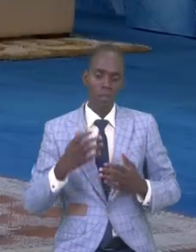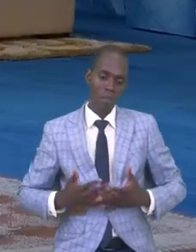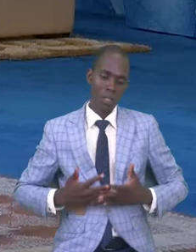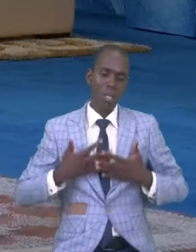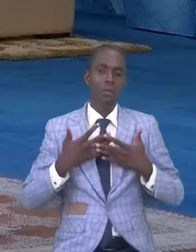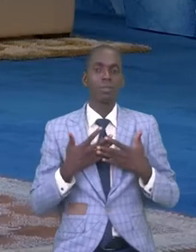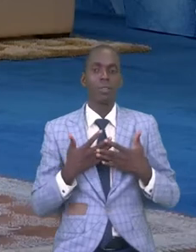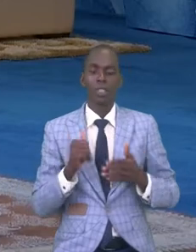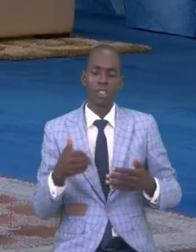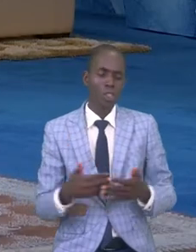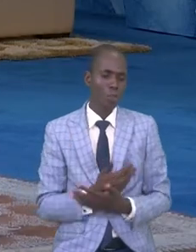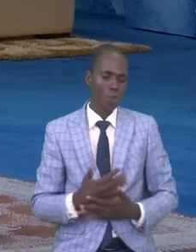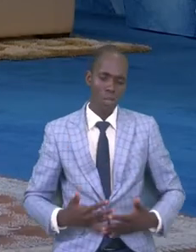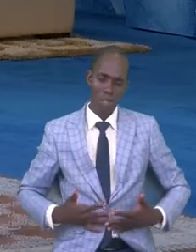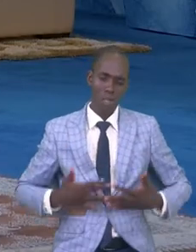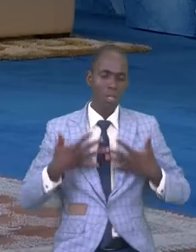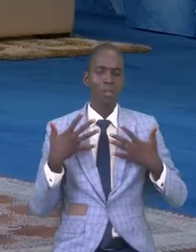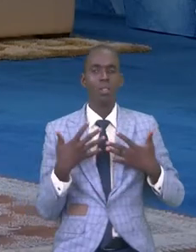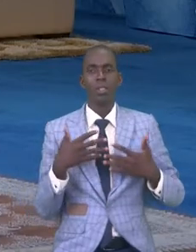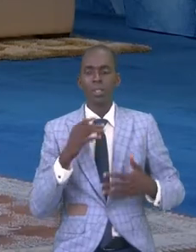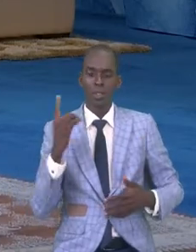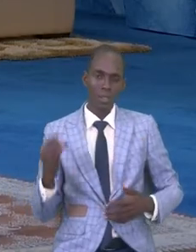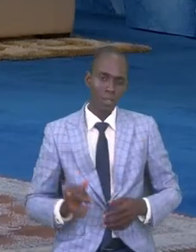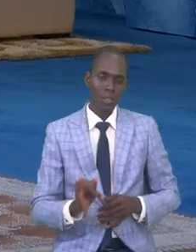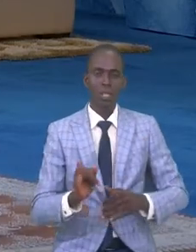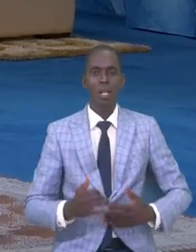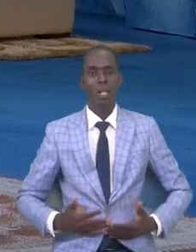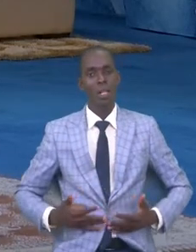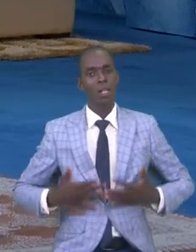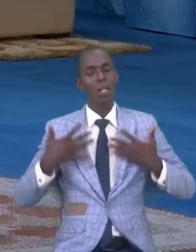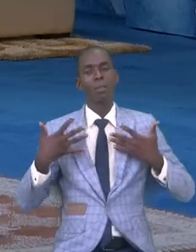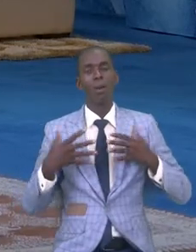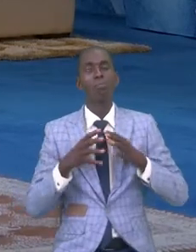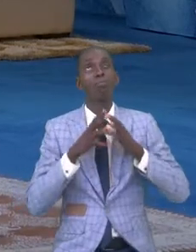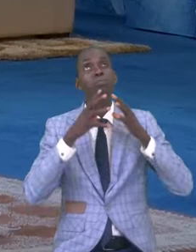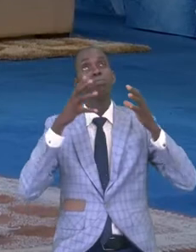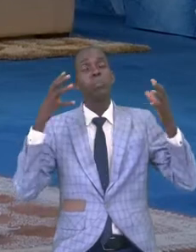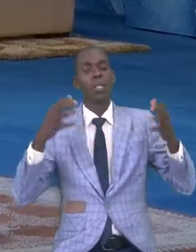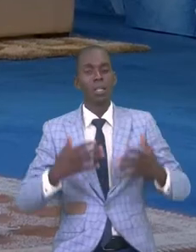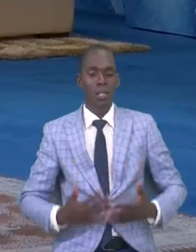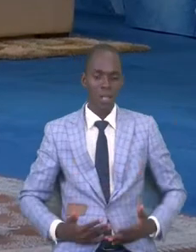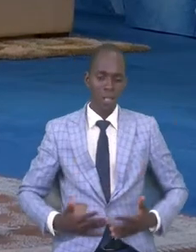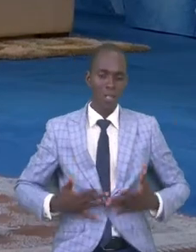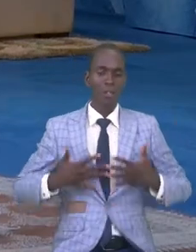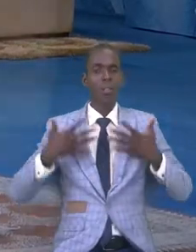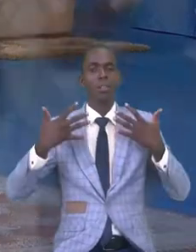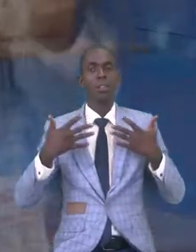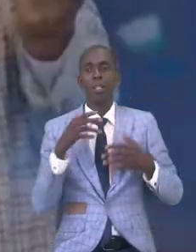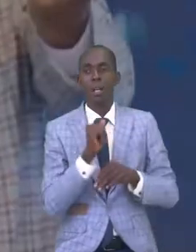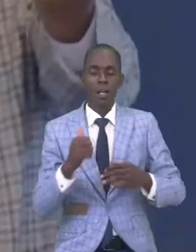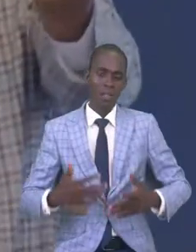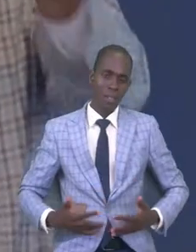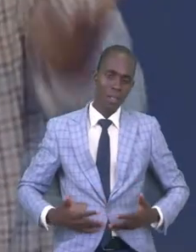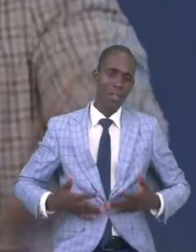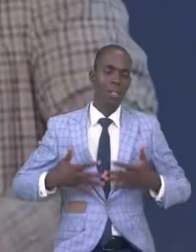life. A new life. Eternal life. Abundant life. A life that shows